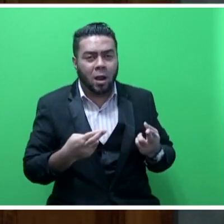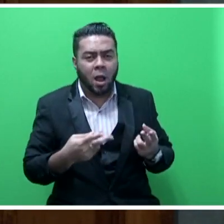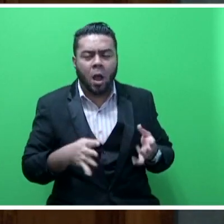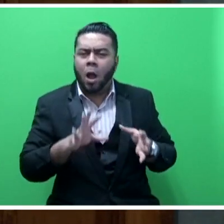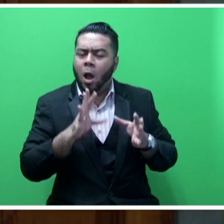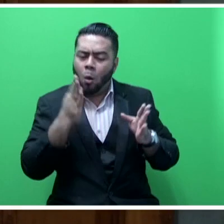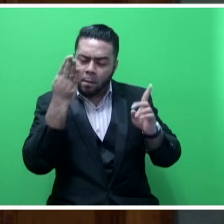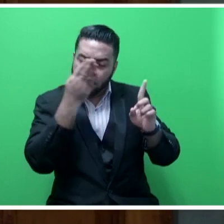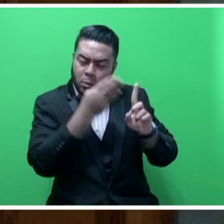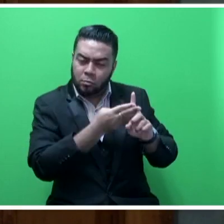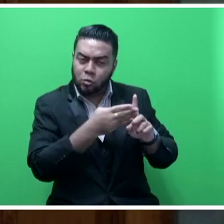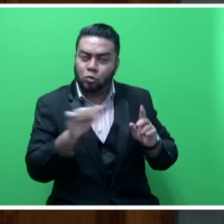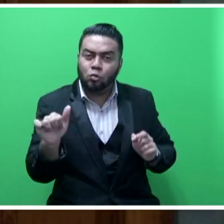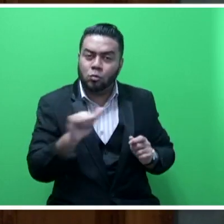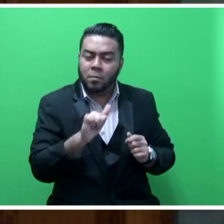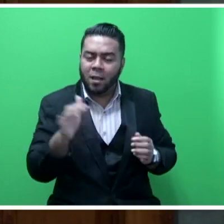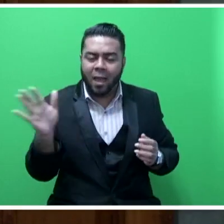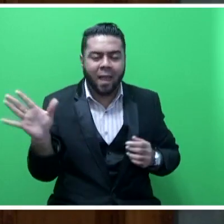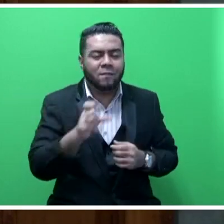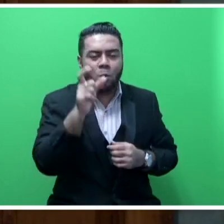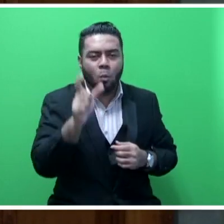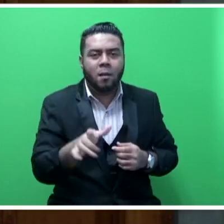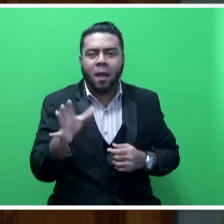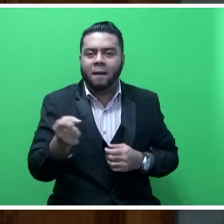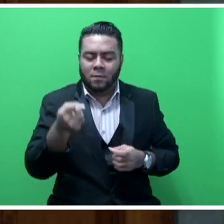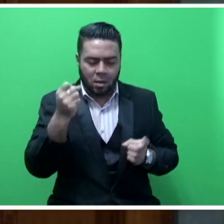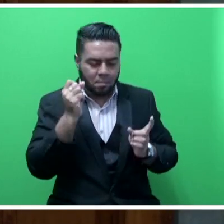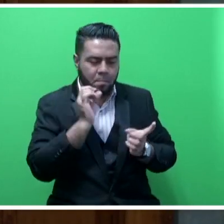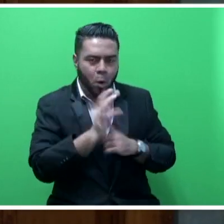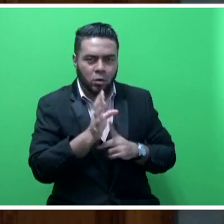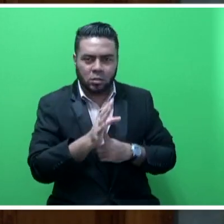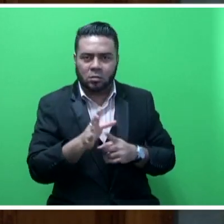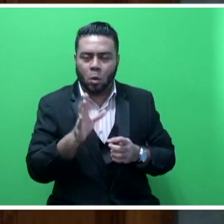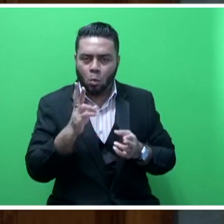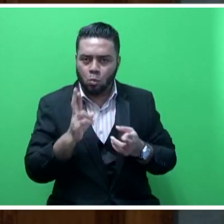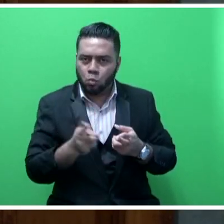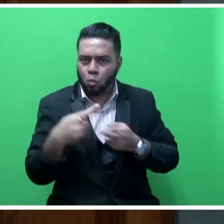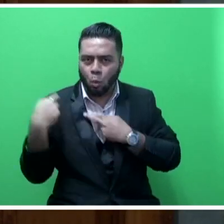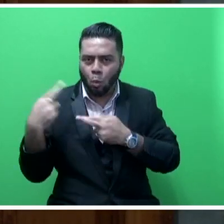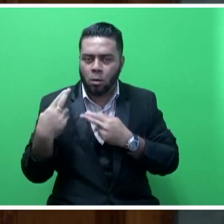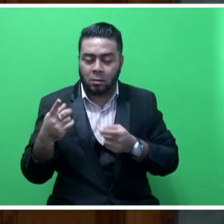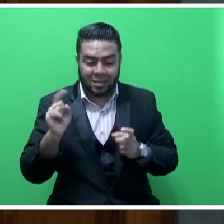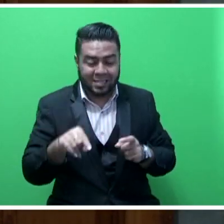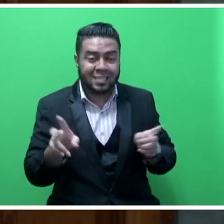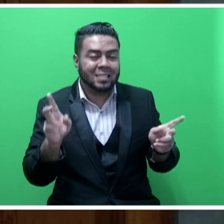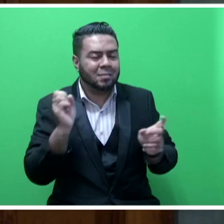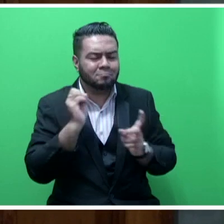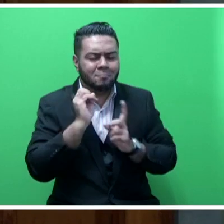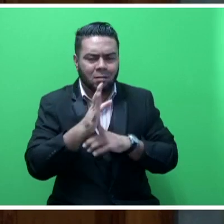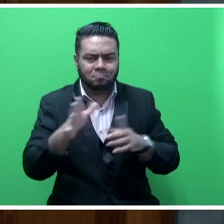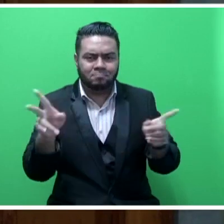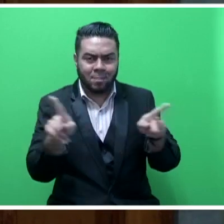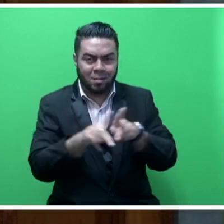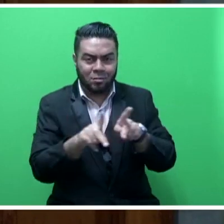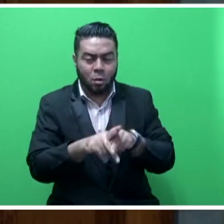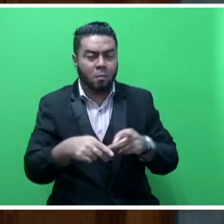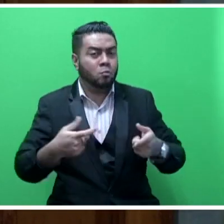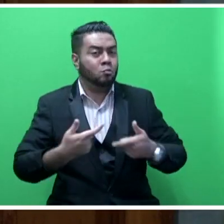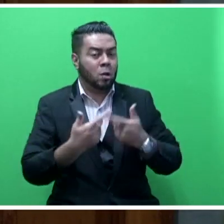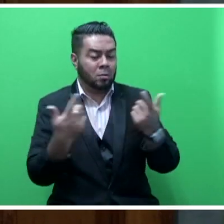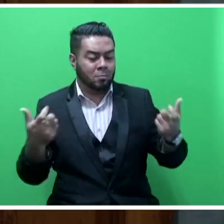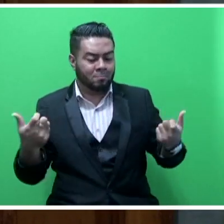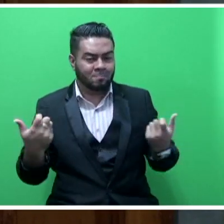approach should be that everyone has a part to play. This includes smart partnership, greater and